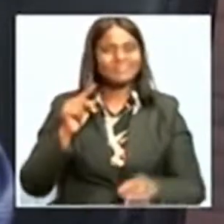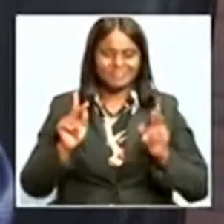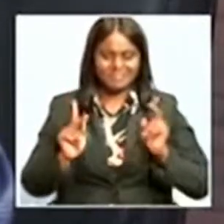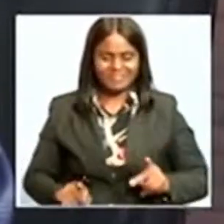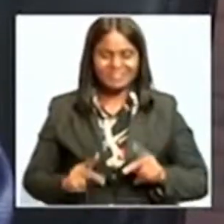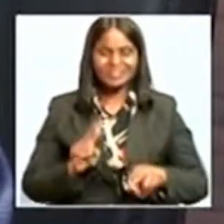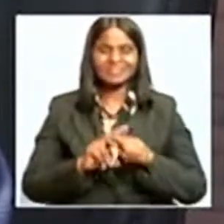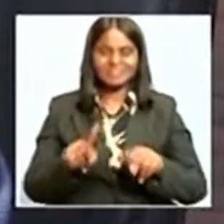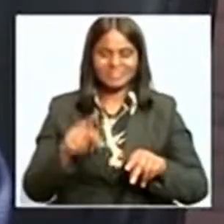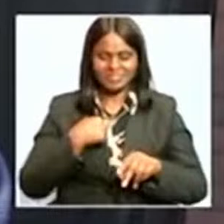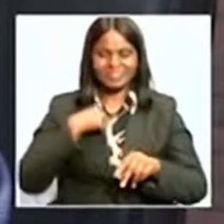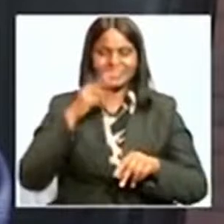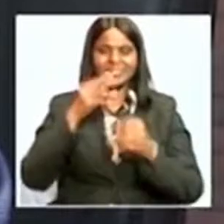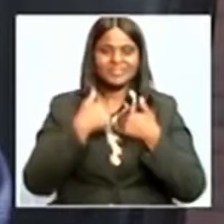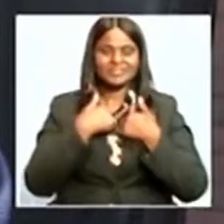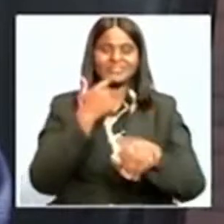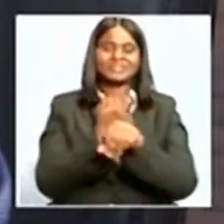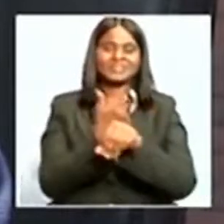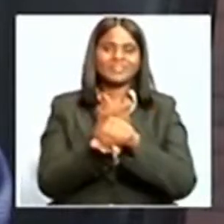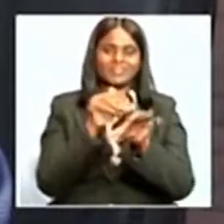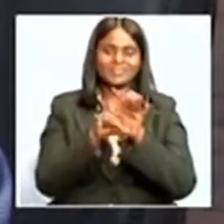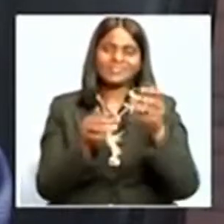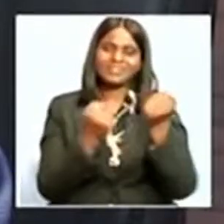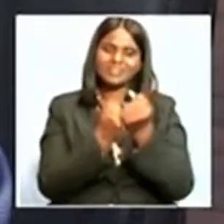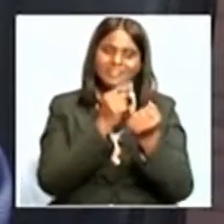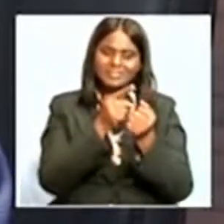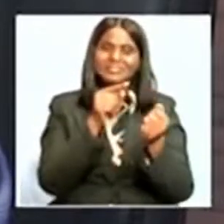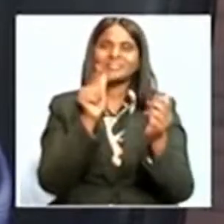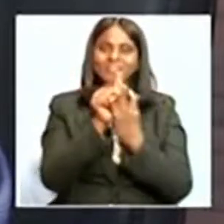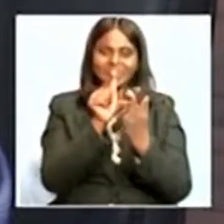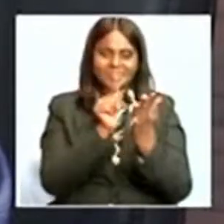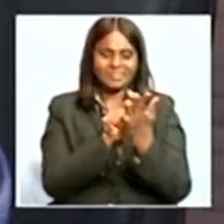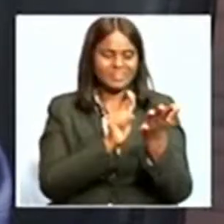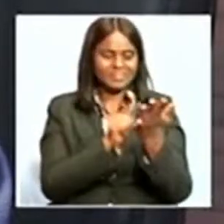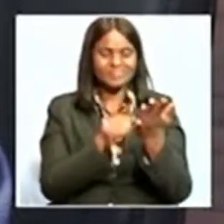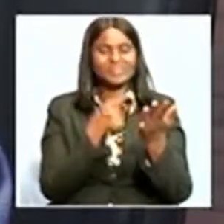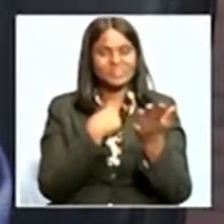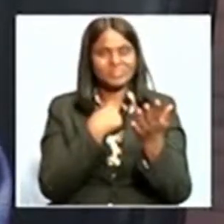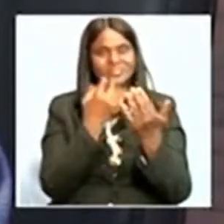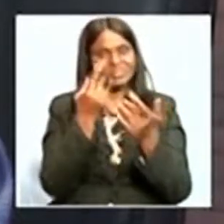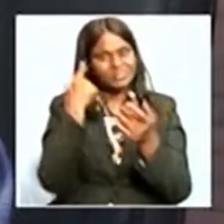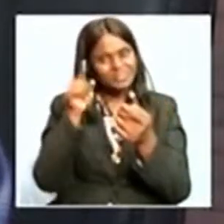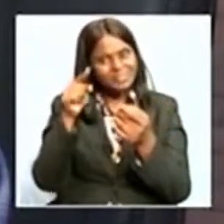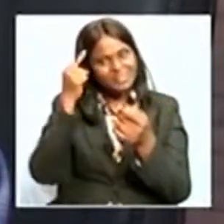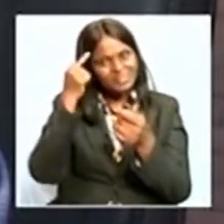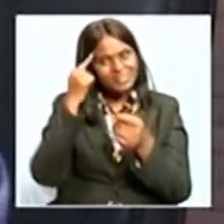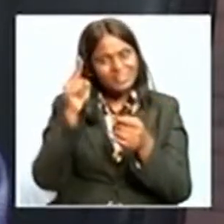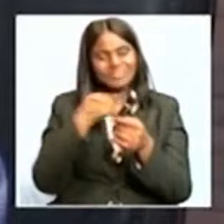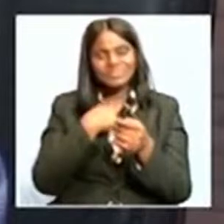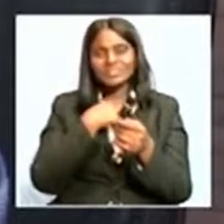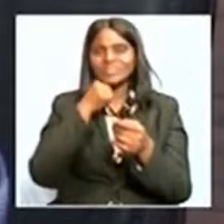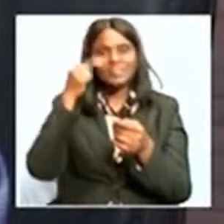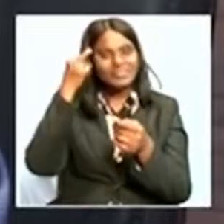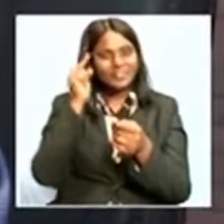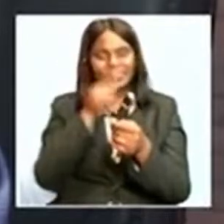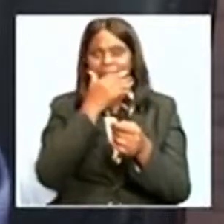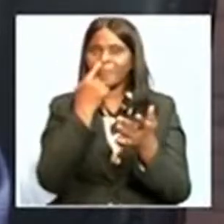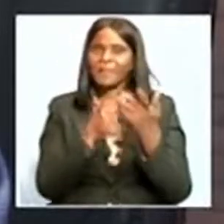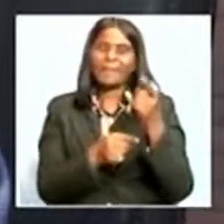I'll have difficulties in supporting this particular legislation. I have worked in government, and I don't think we should go through